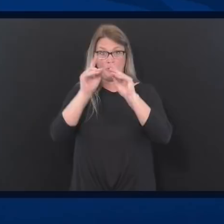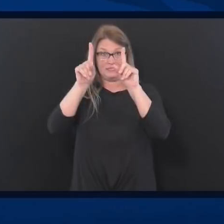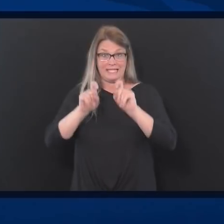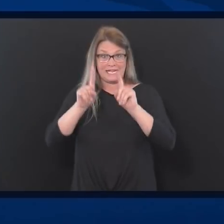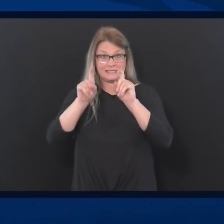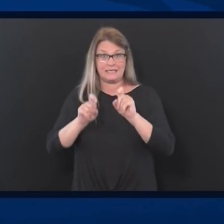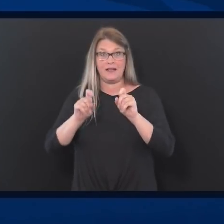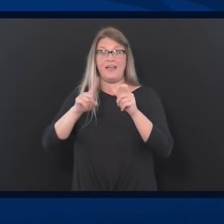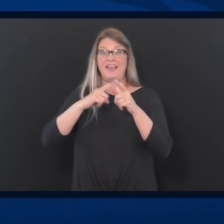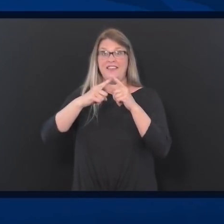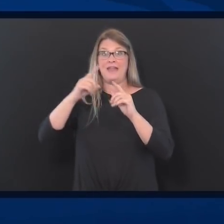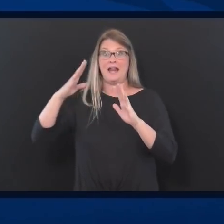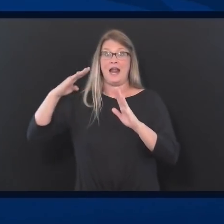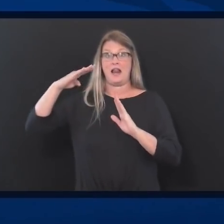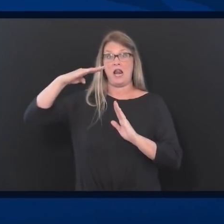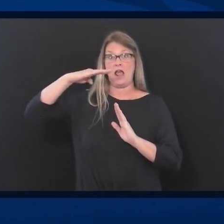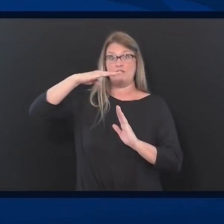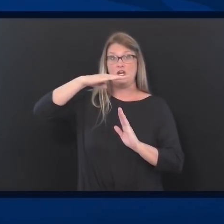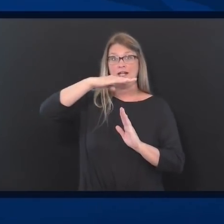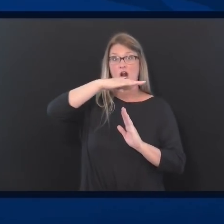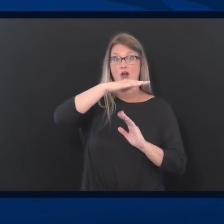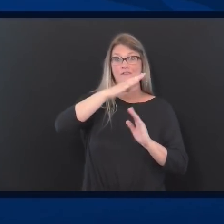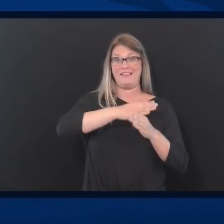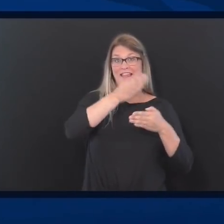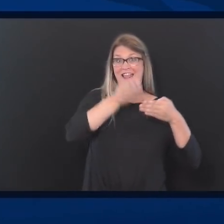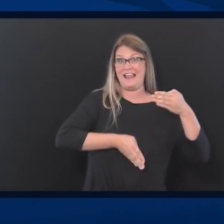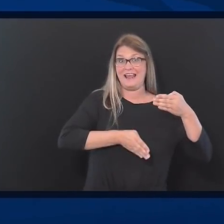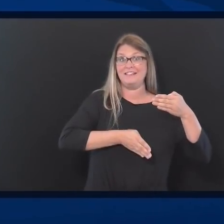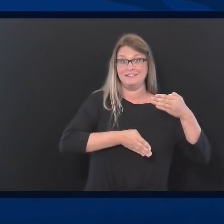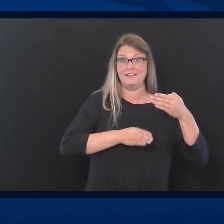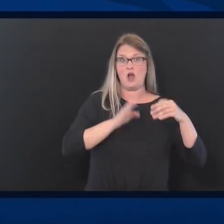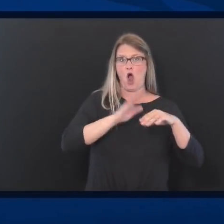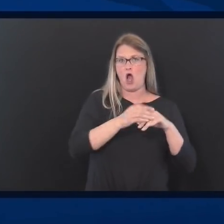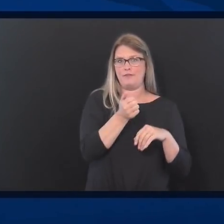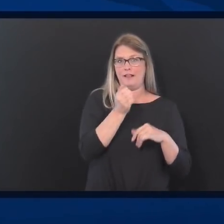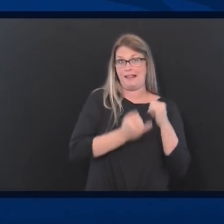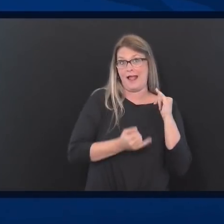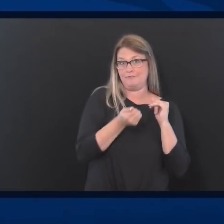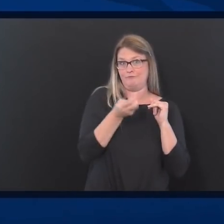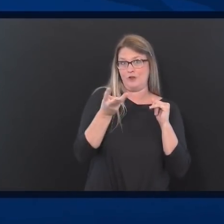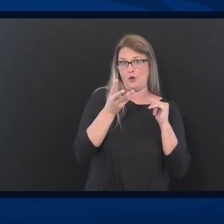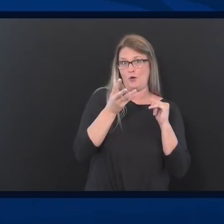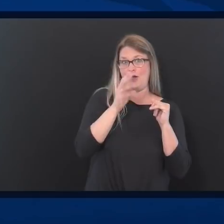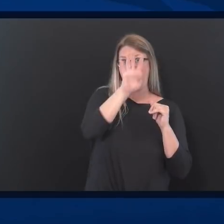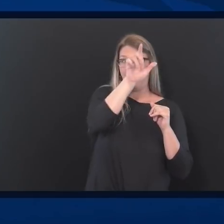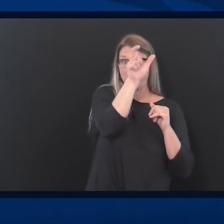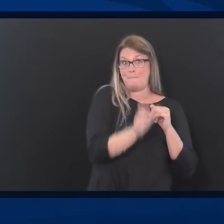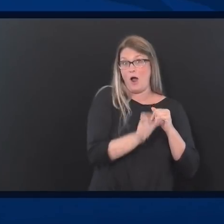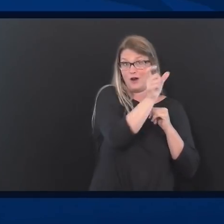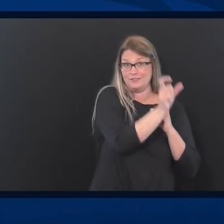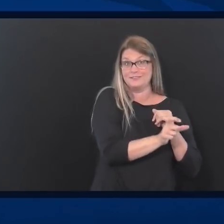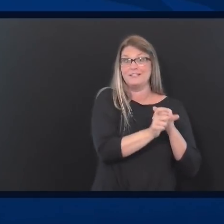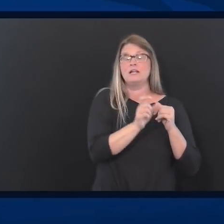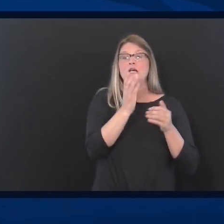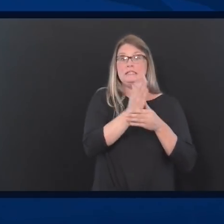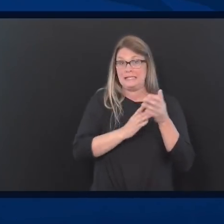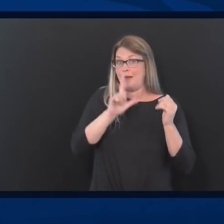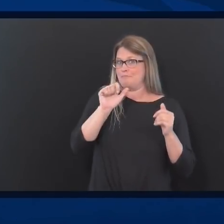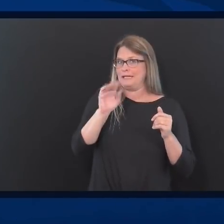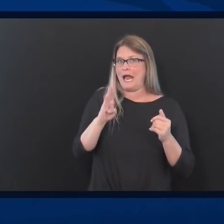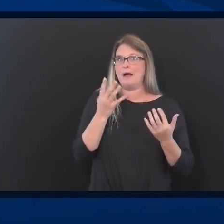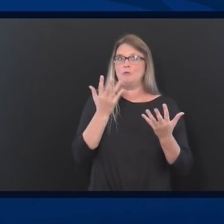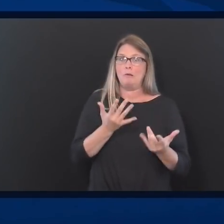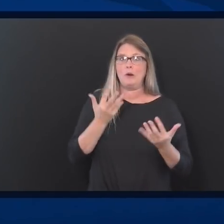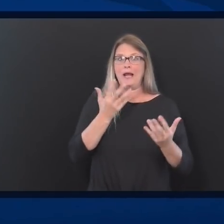see a leveling off at the end of those last few bars. And that again is because there are some labs that have longer